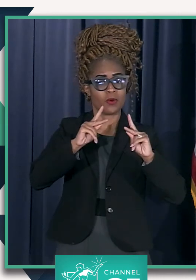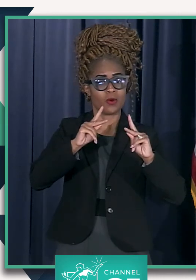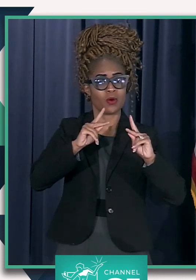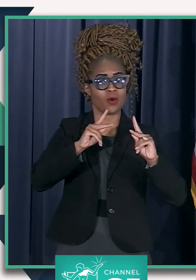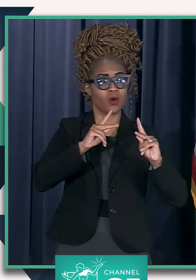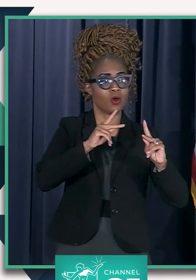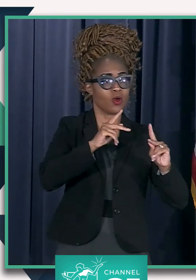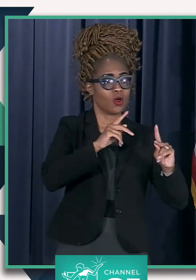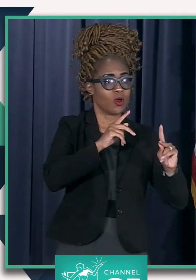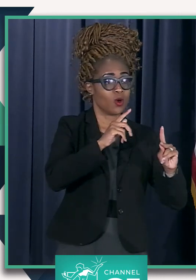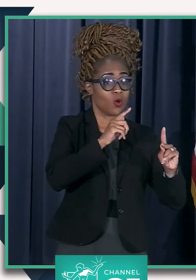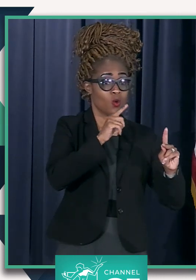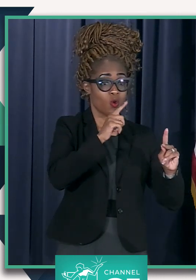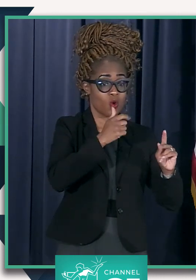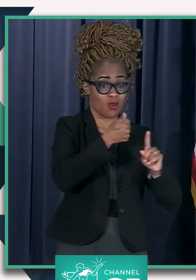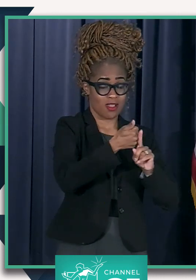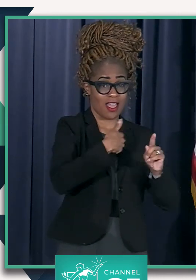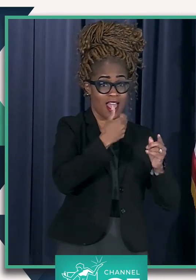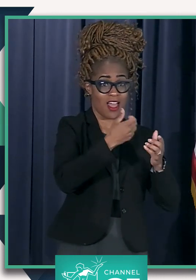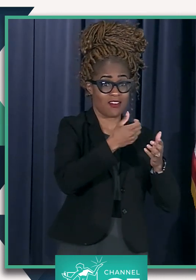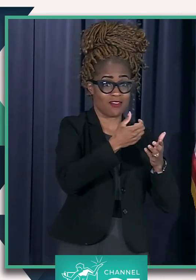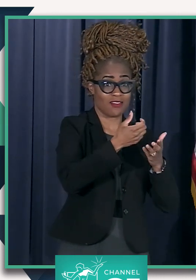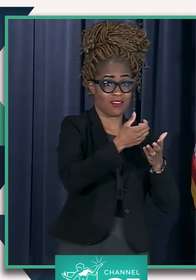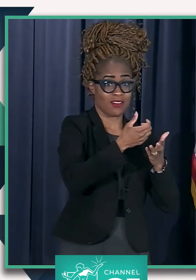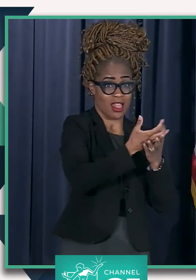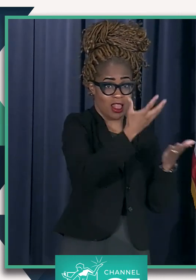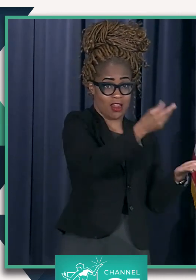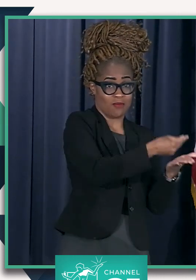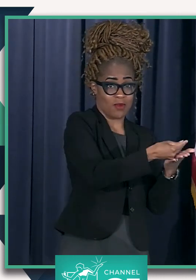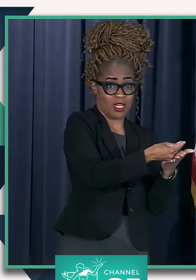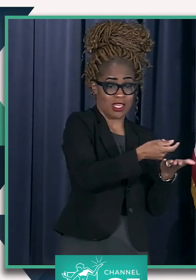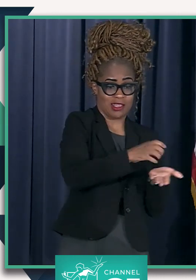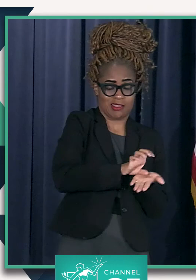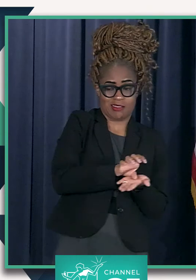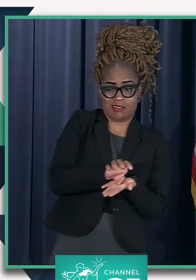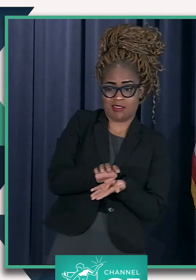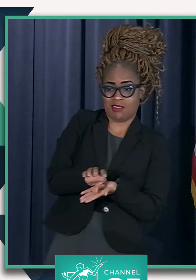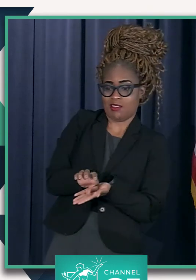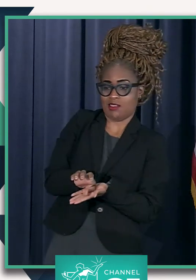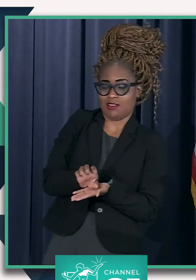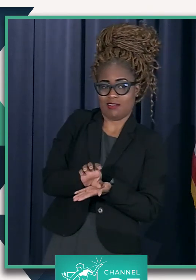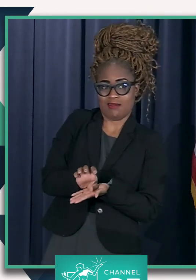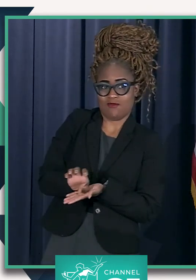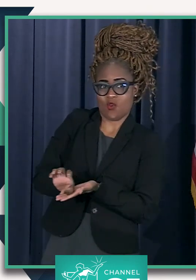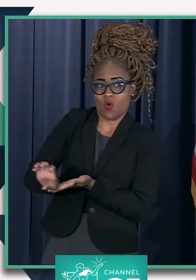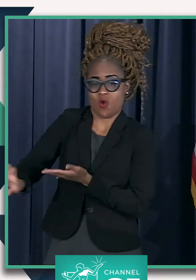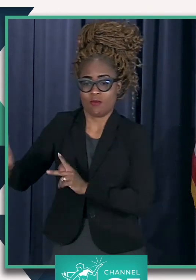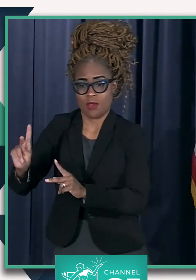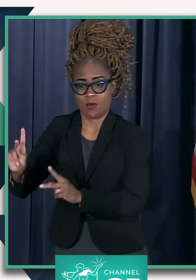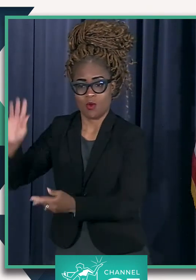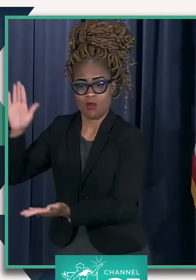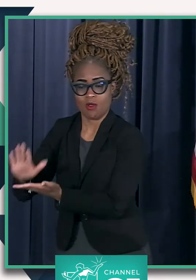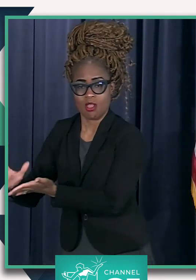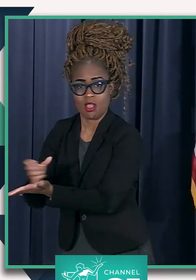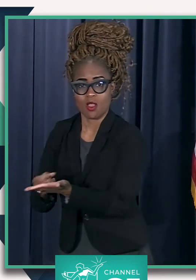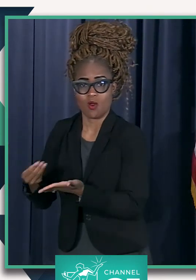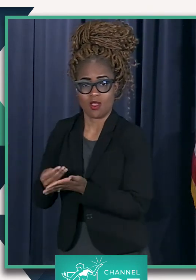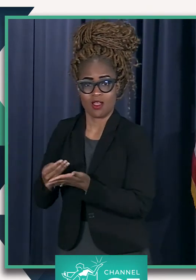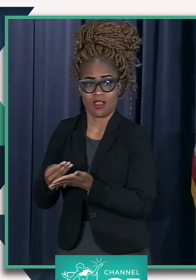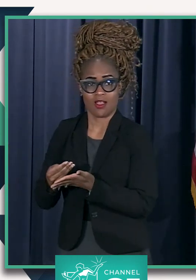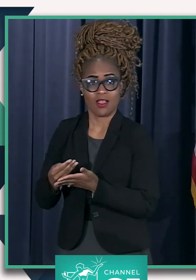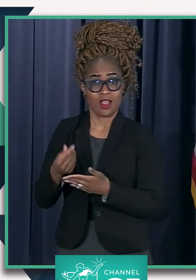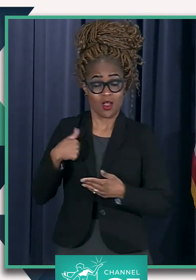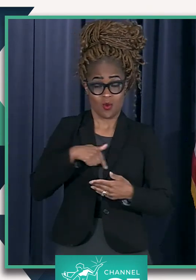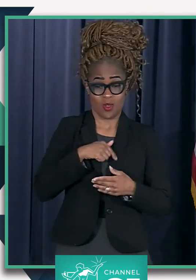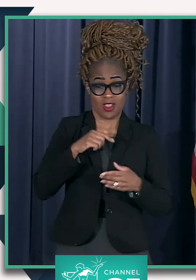push out people of lower income. That is not happening in Detroit. Washington, D.C. is number 1. In the last rank, we're